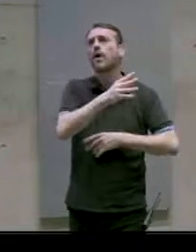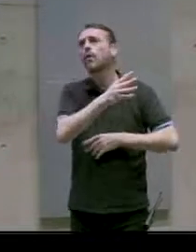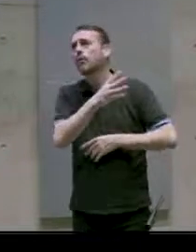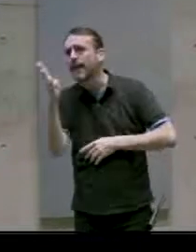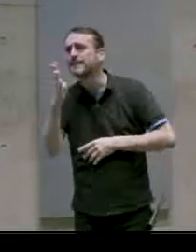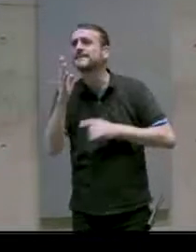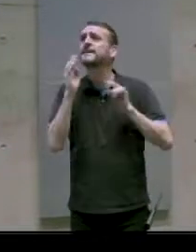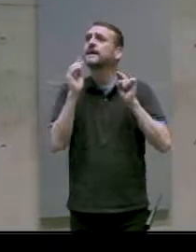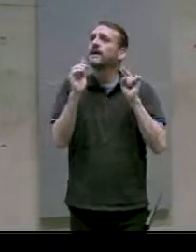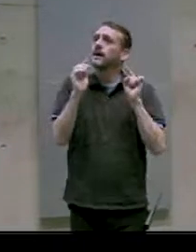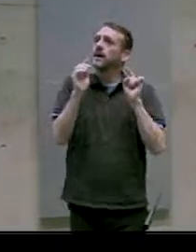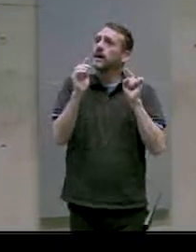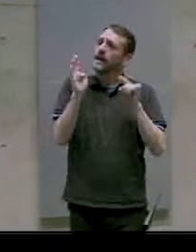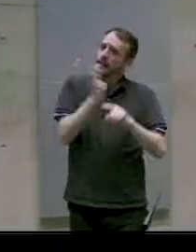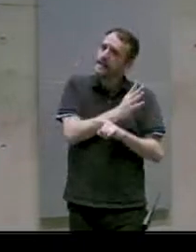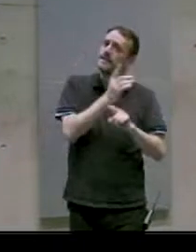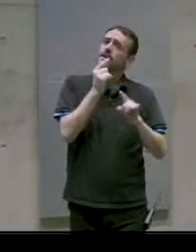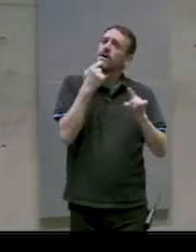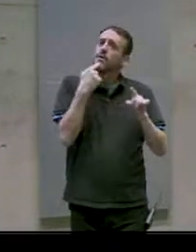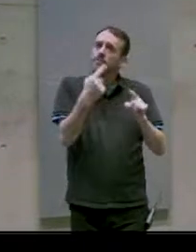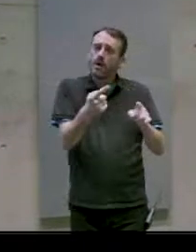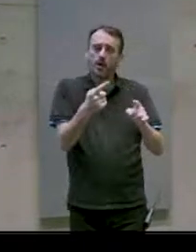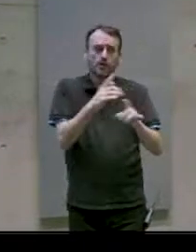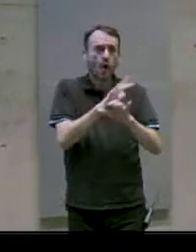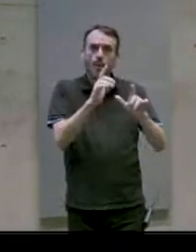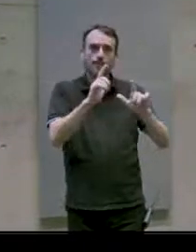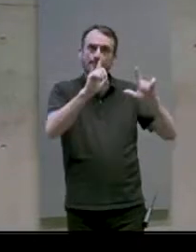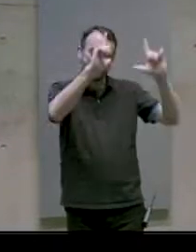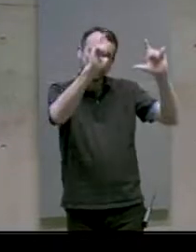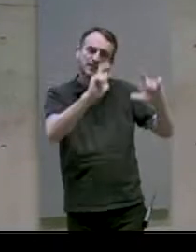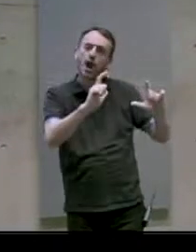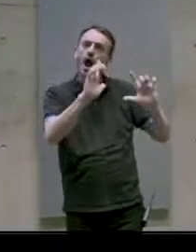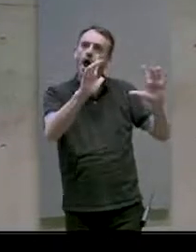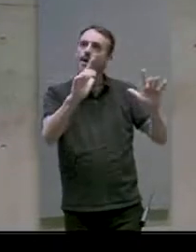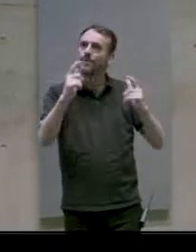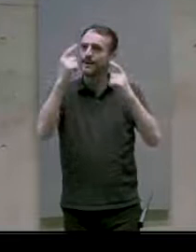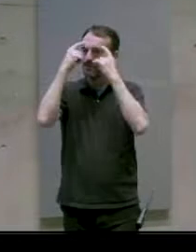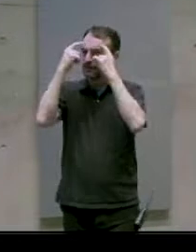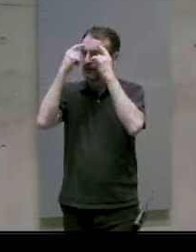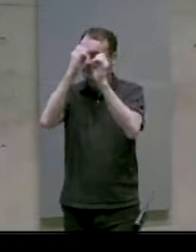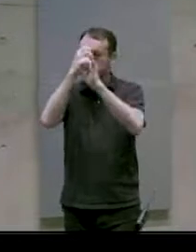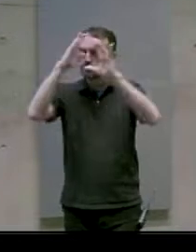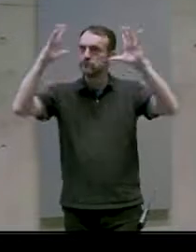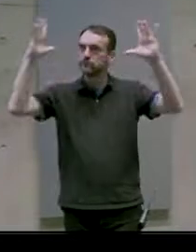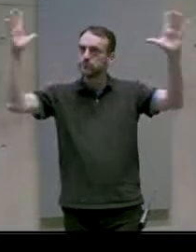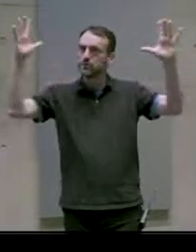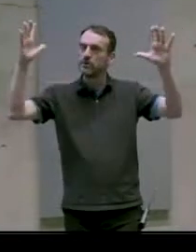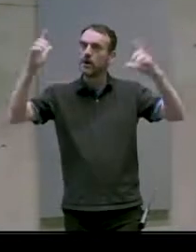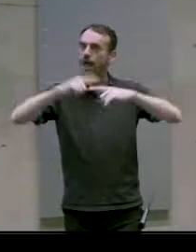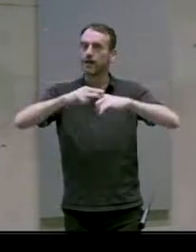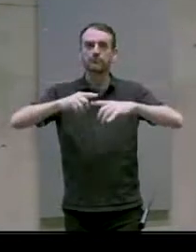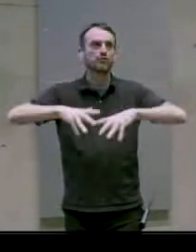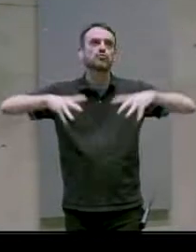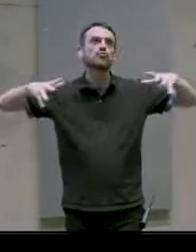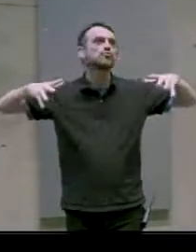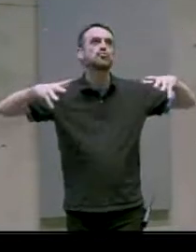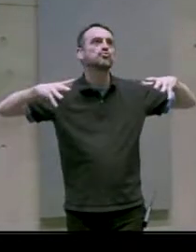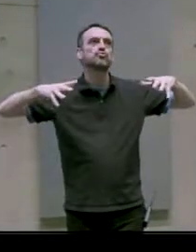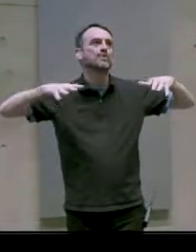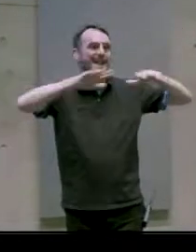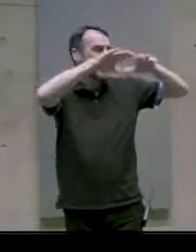going. There weren't any real pictures, but you used your imagination to sort of imagine this huge dark spider that's in the next